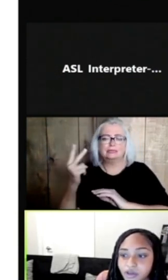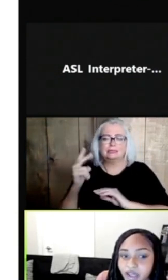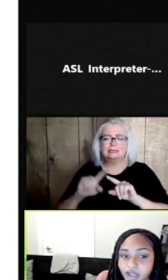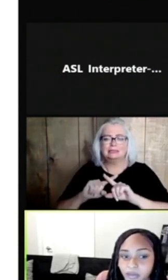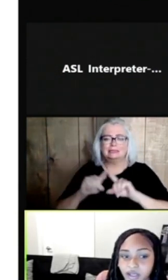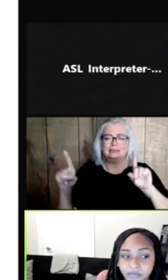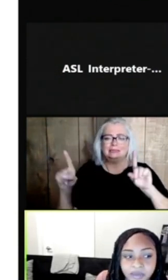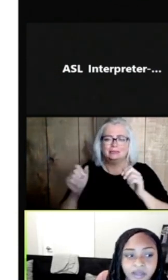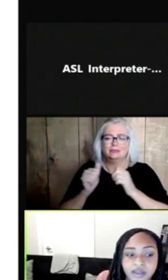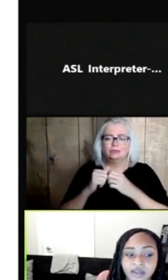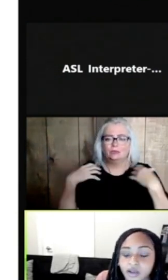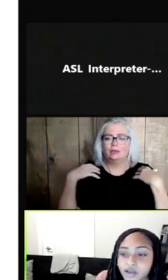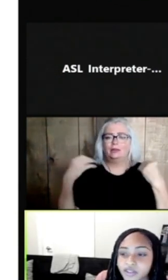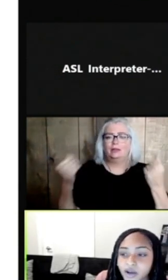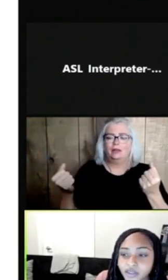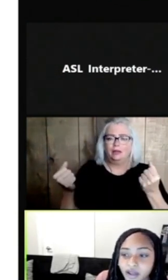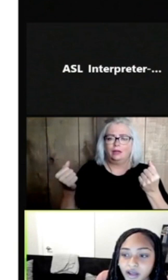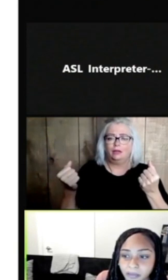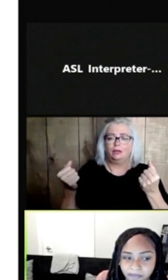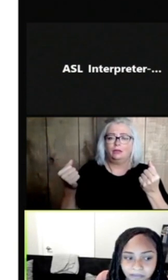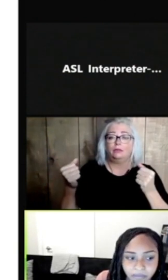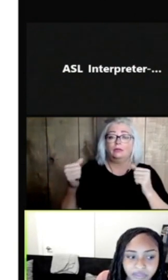and then health equity. So with